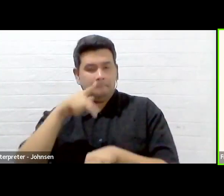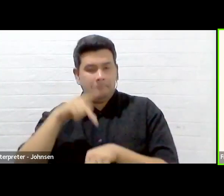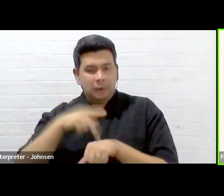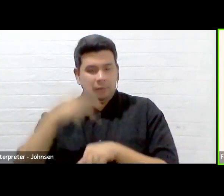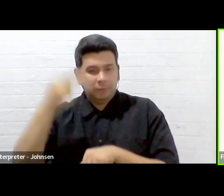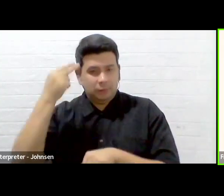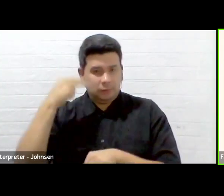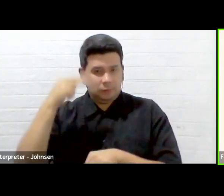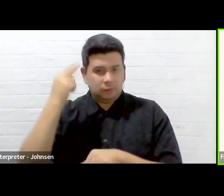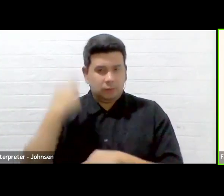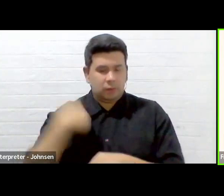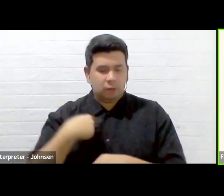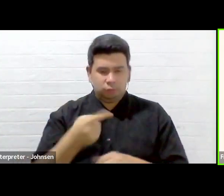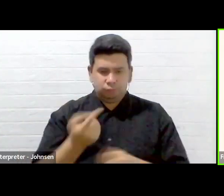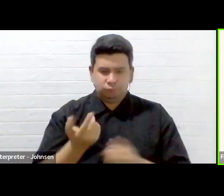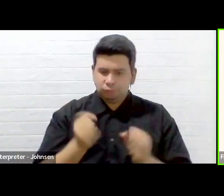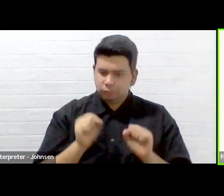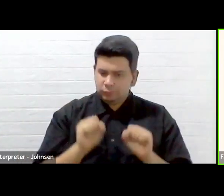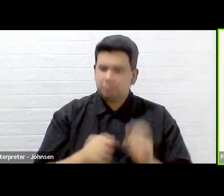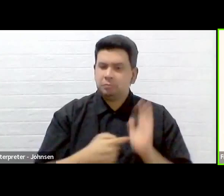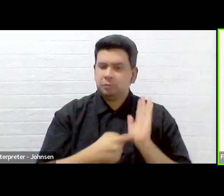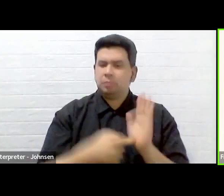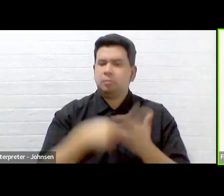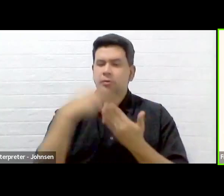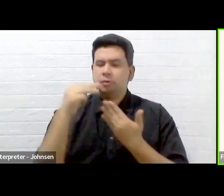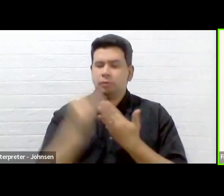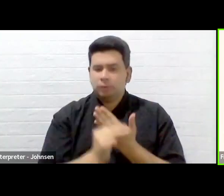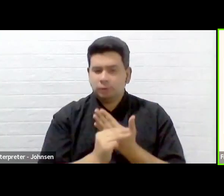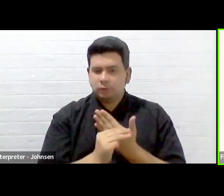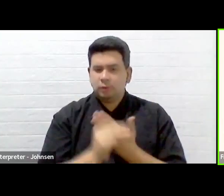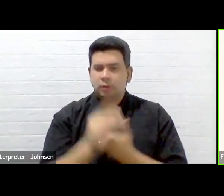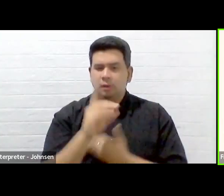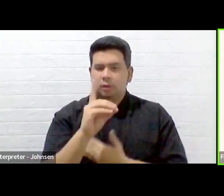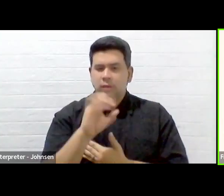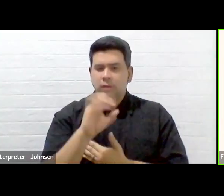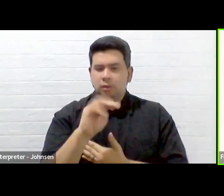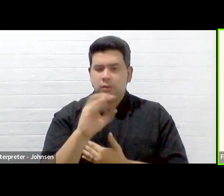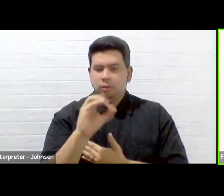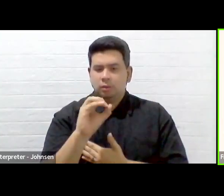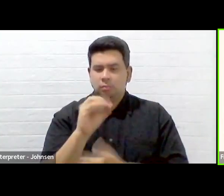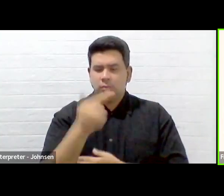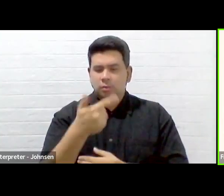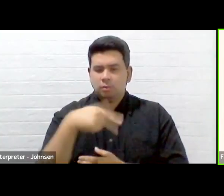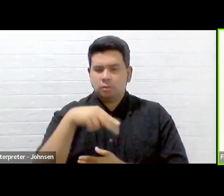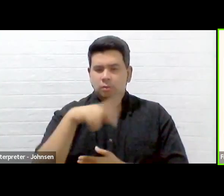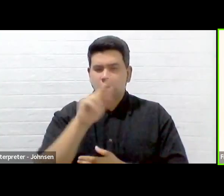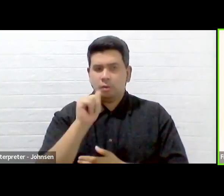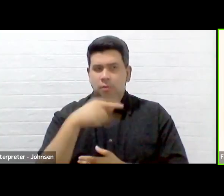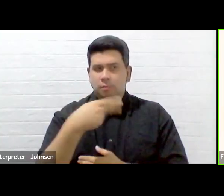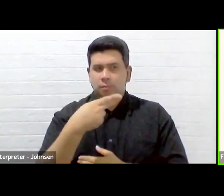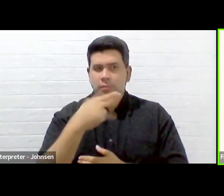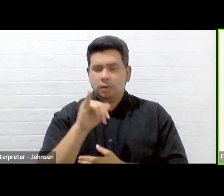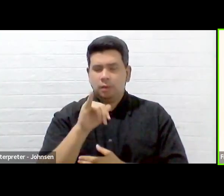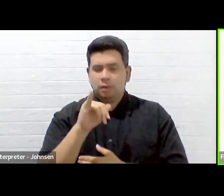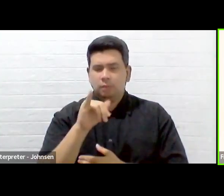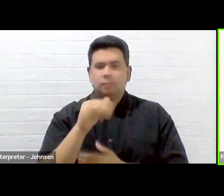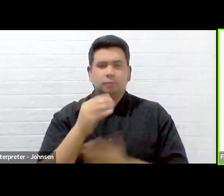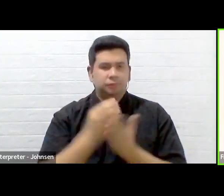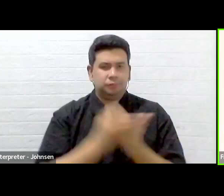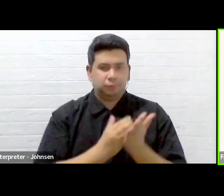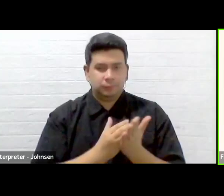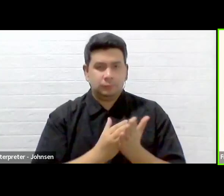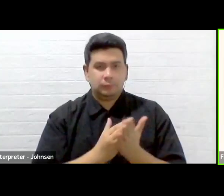program wherein I can enroll in demography courses, which became quite problematic for my